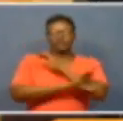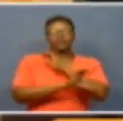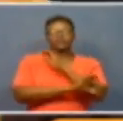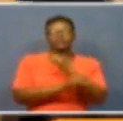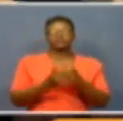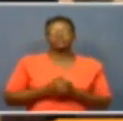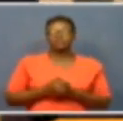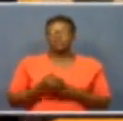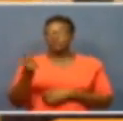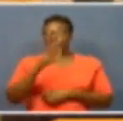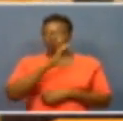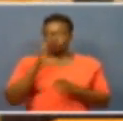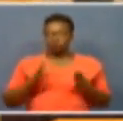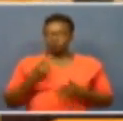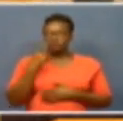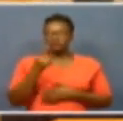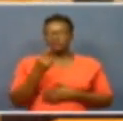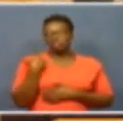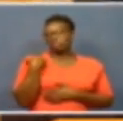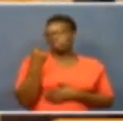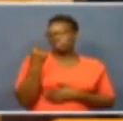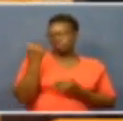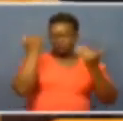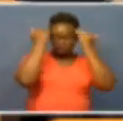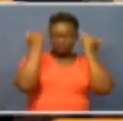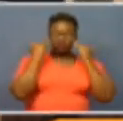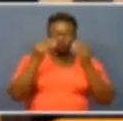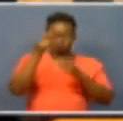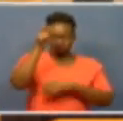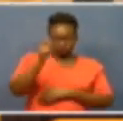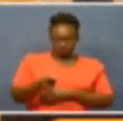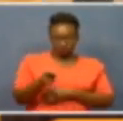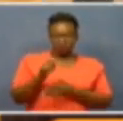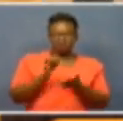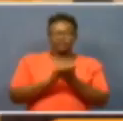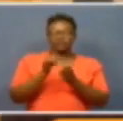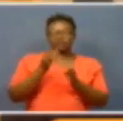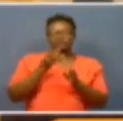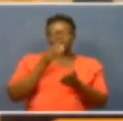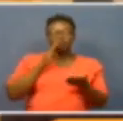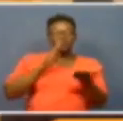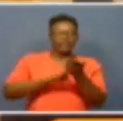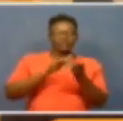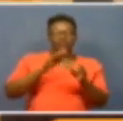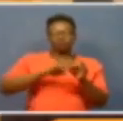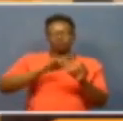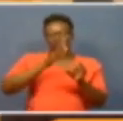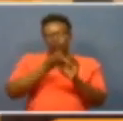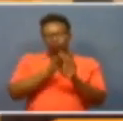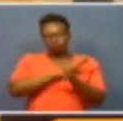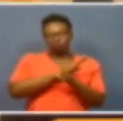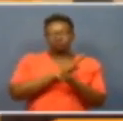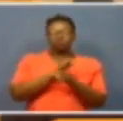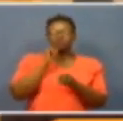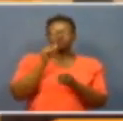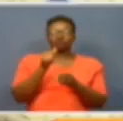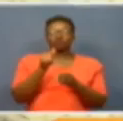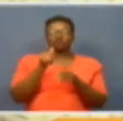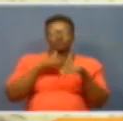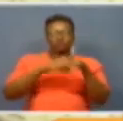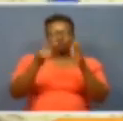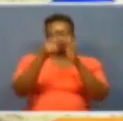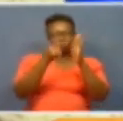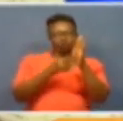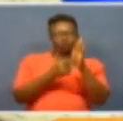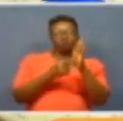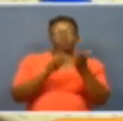had claimed that a recent court ruling that their resignation did not comply with regulation gives them a lifeline to return to the commission. The